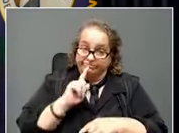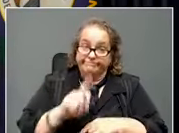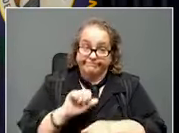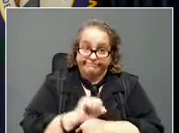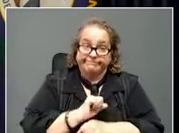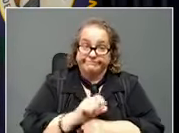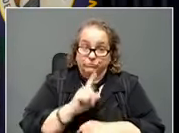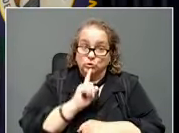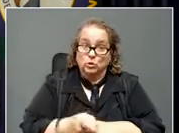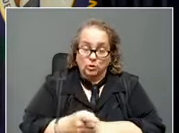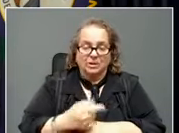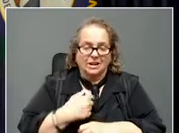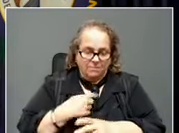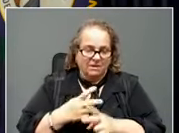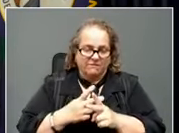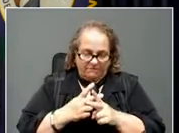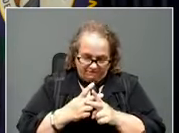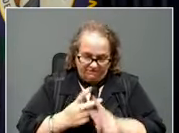very disappointed